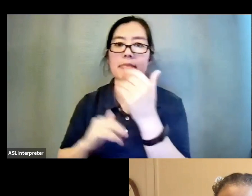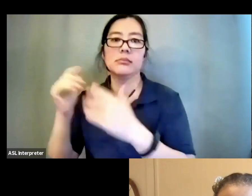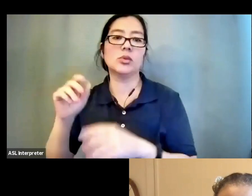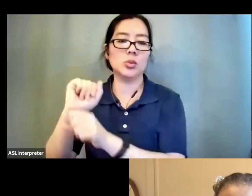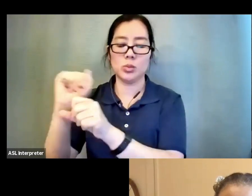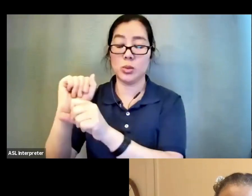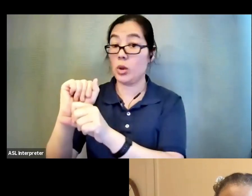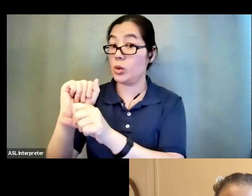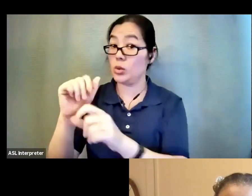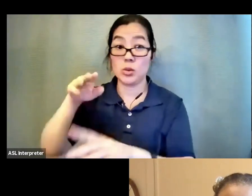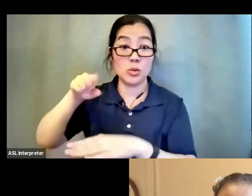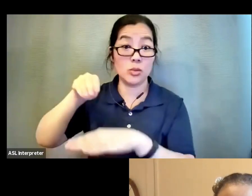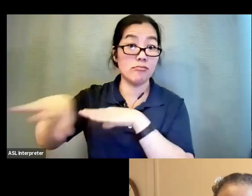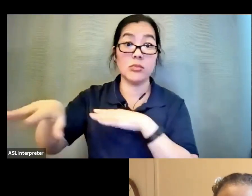to